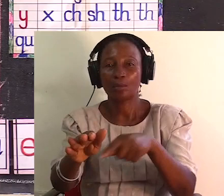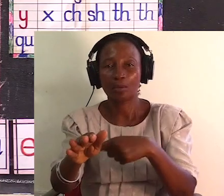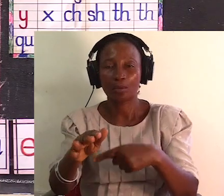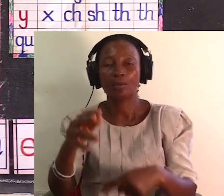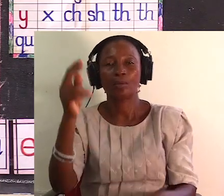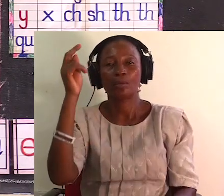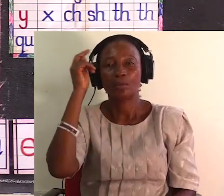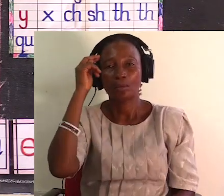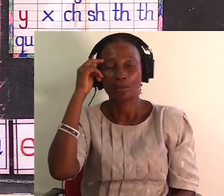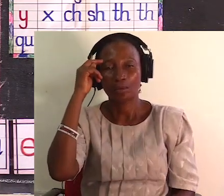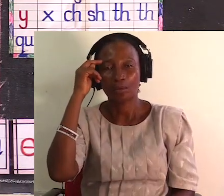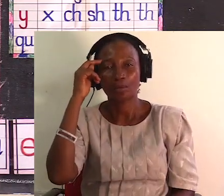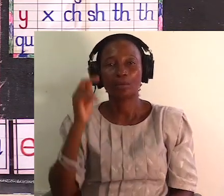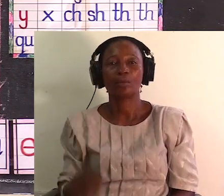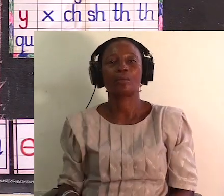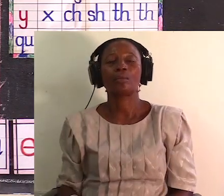A.